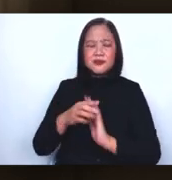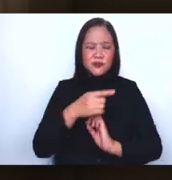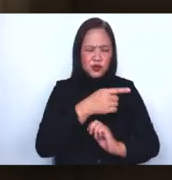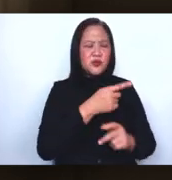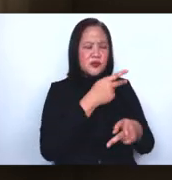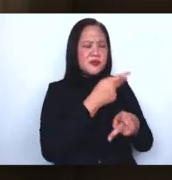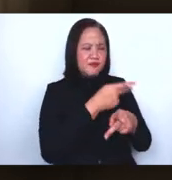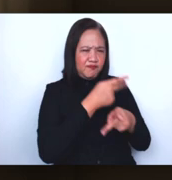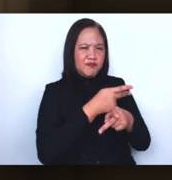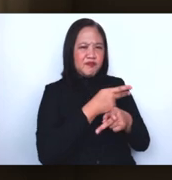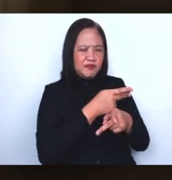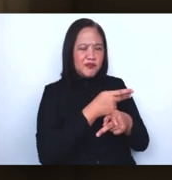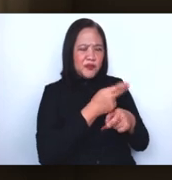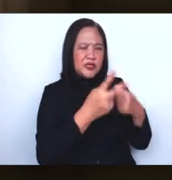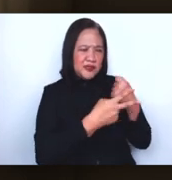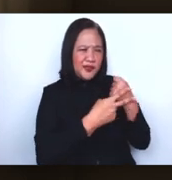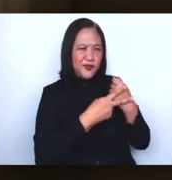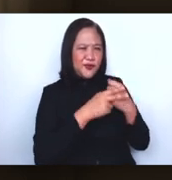Keep the locket.